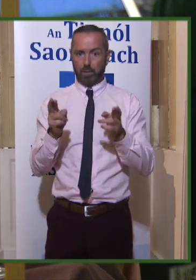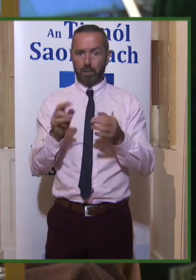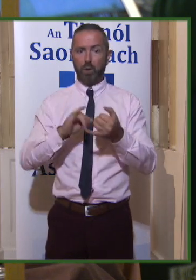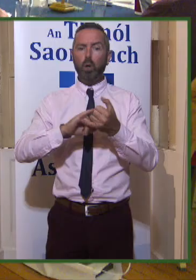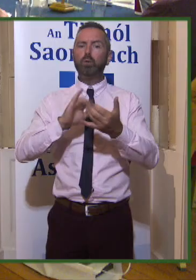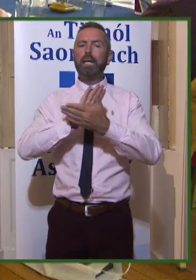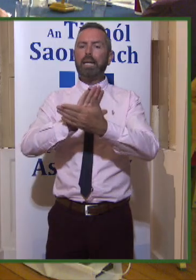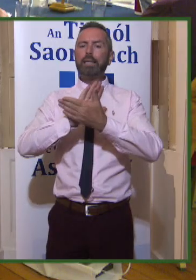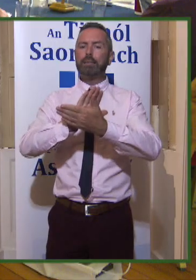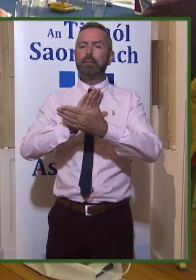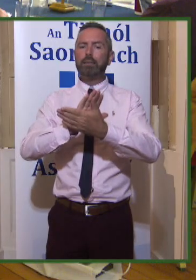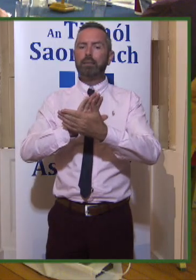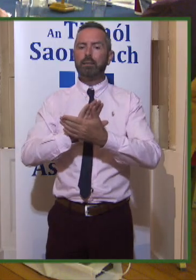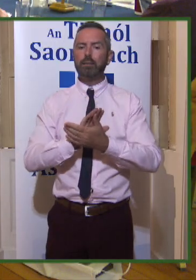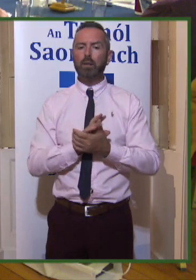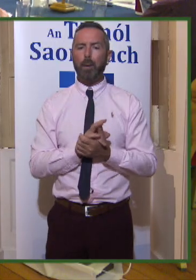against?